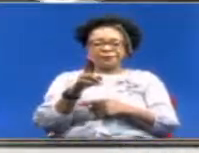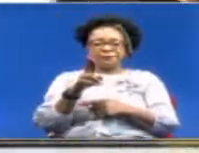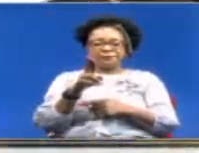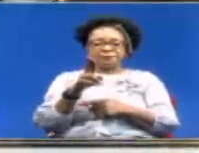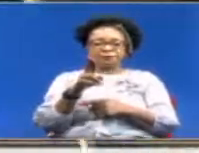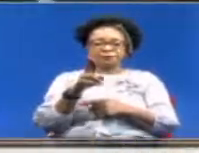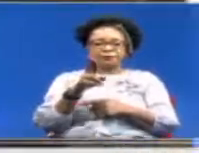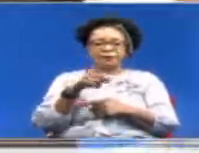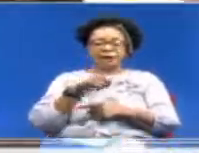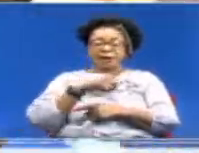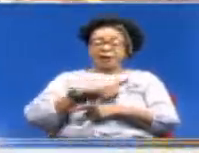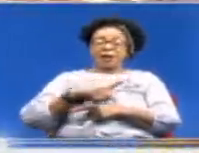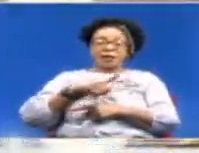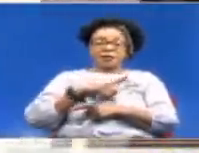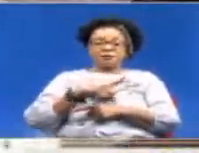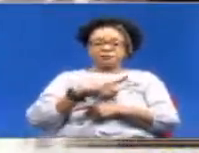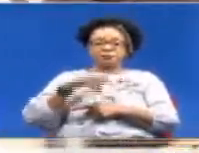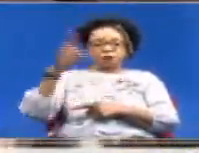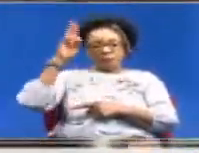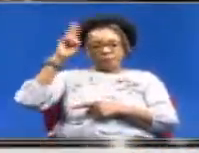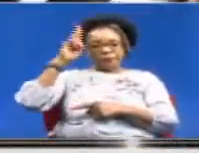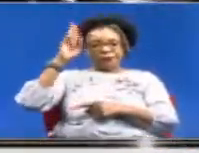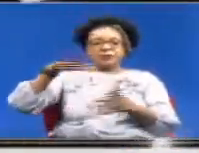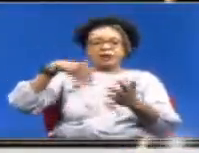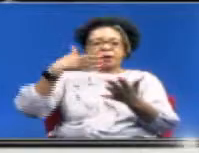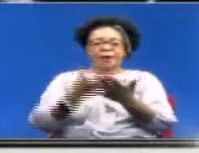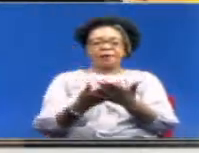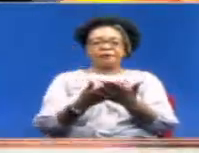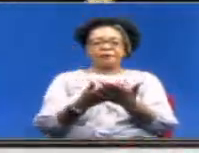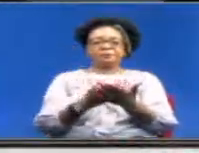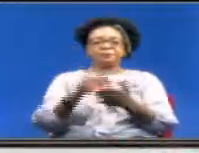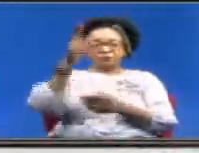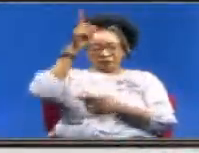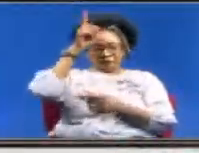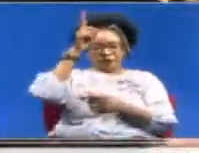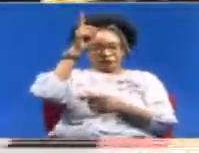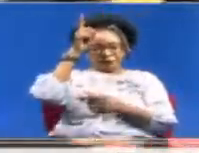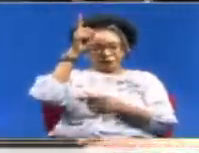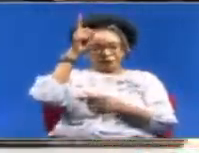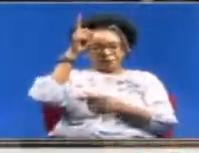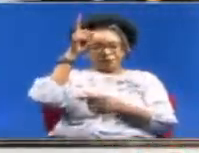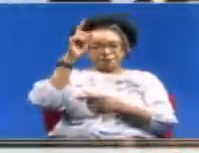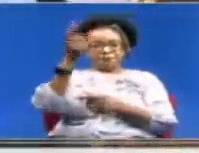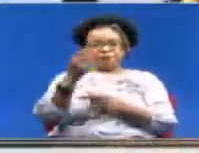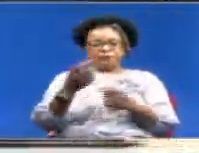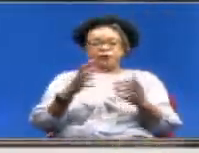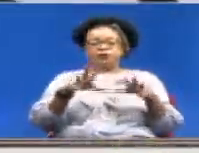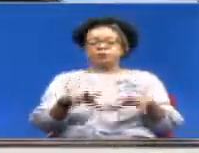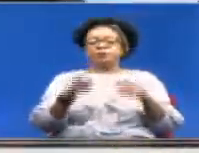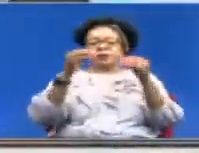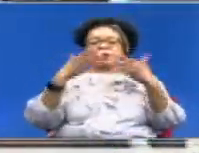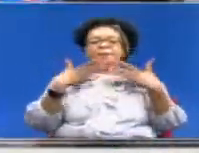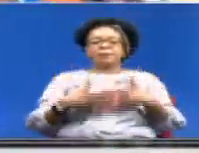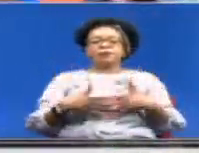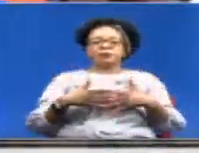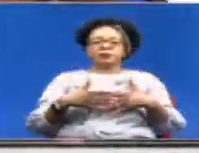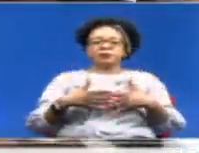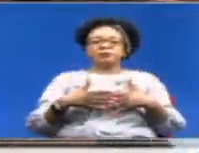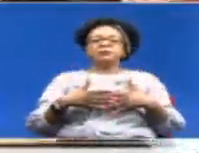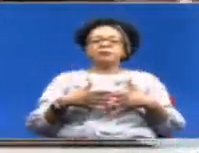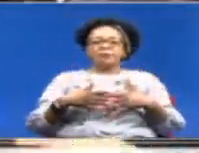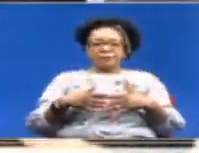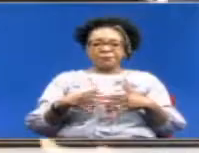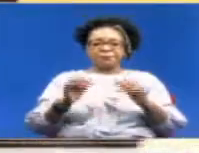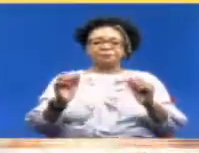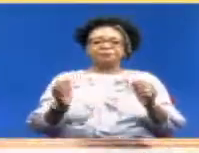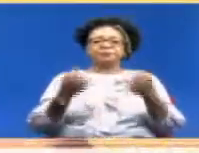Luckily, hawk-eyed policemen who had arrived earlier in the village to collect the body of Esther moved in swiftly to rescue